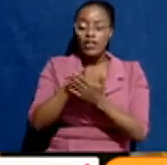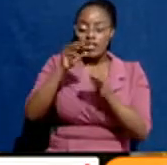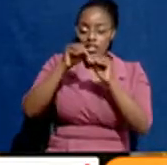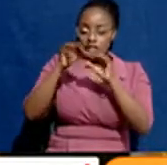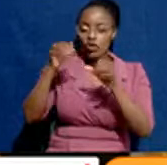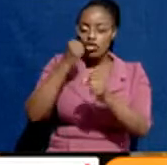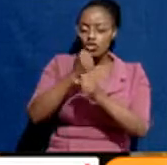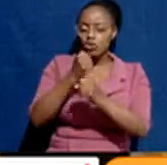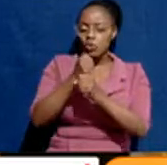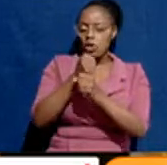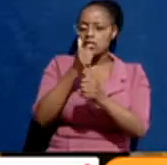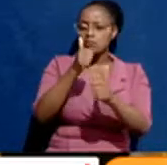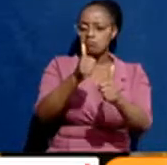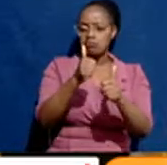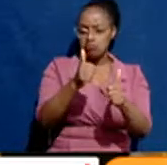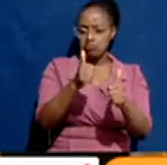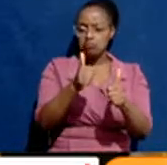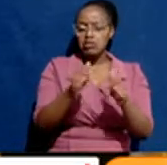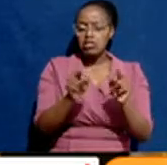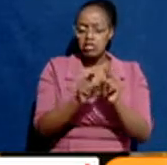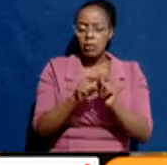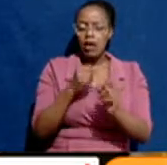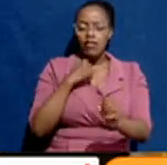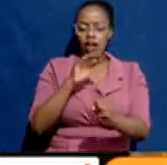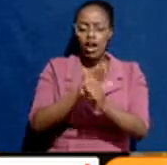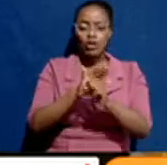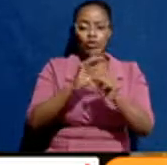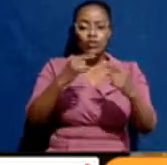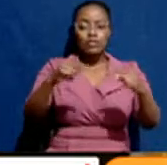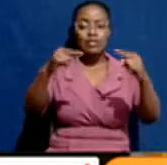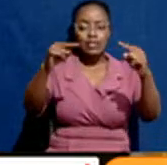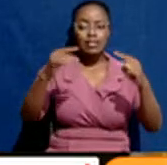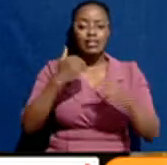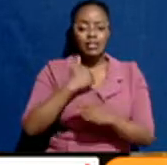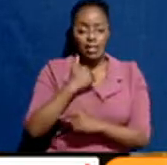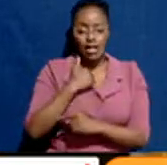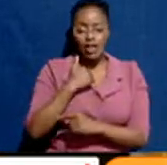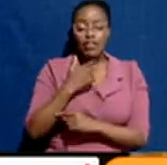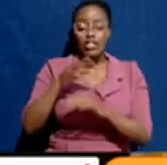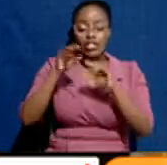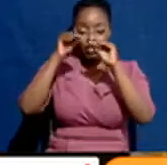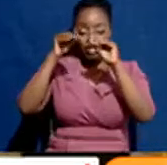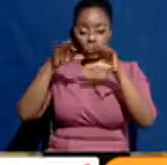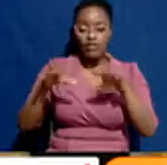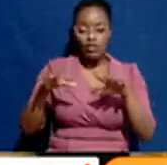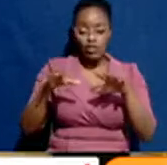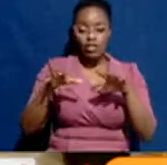devolution works. There is a lot of success in devolution,